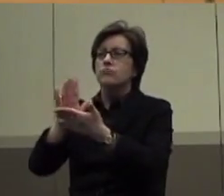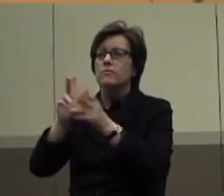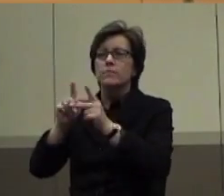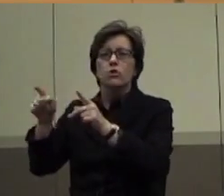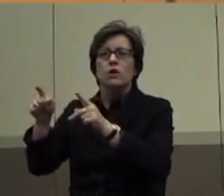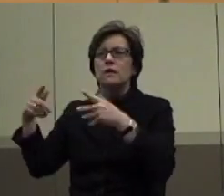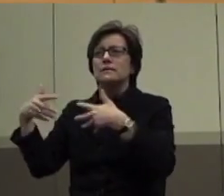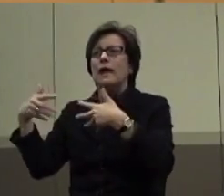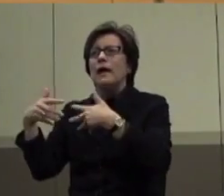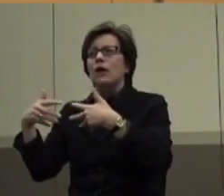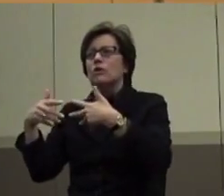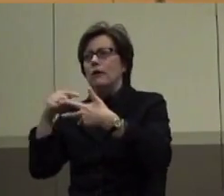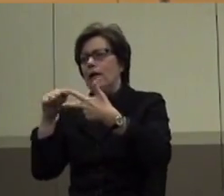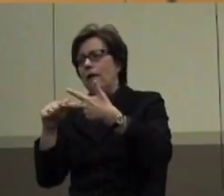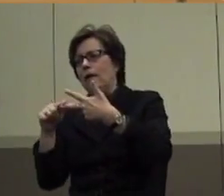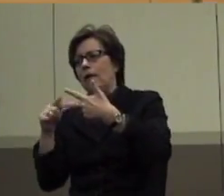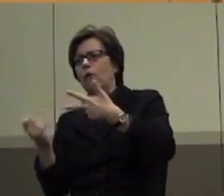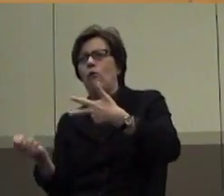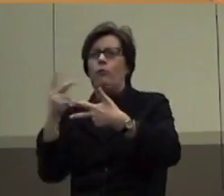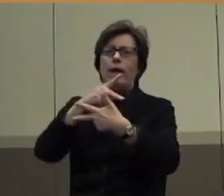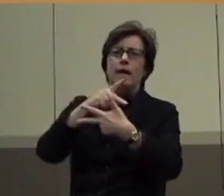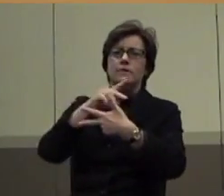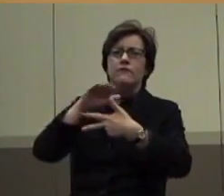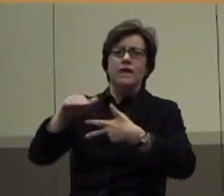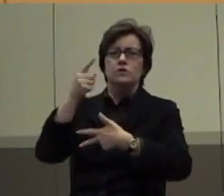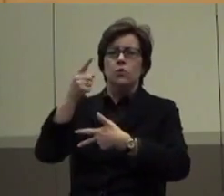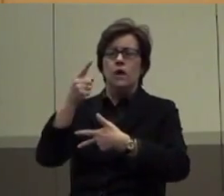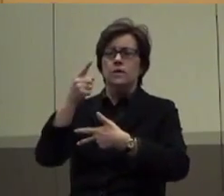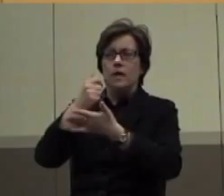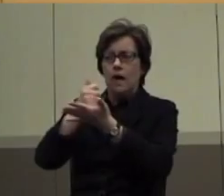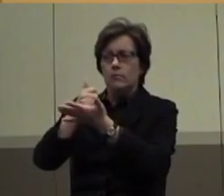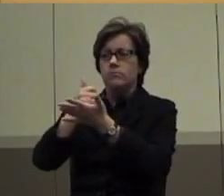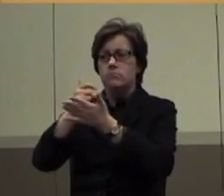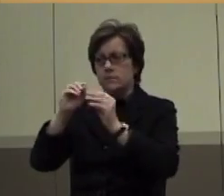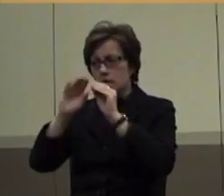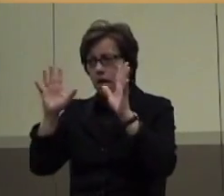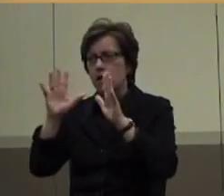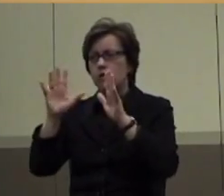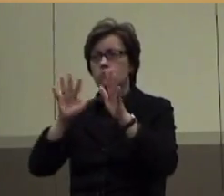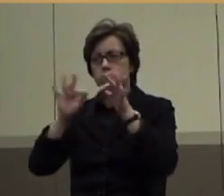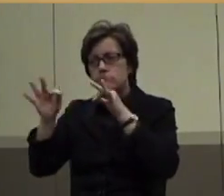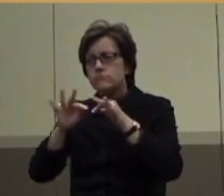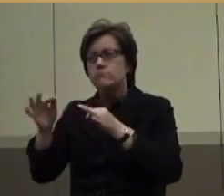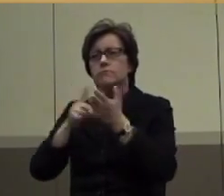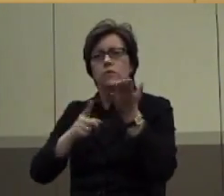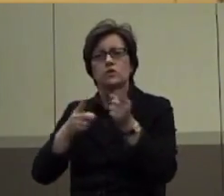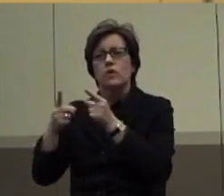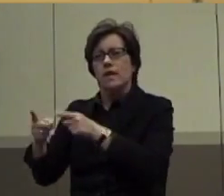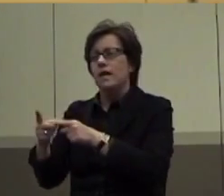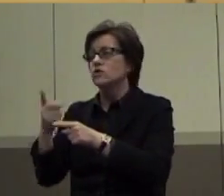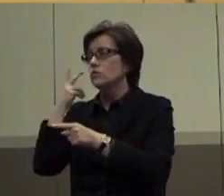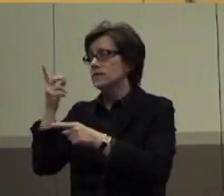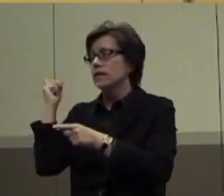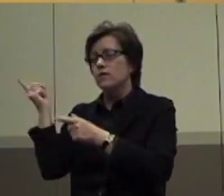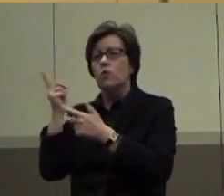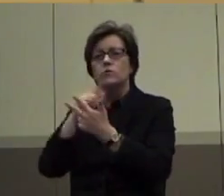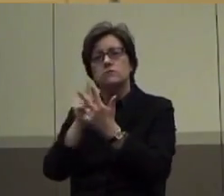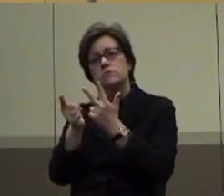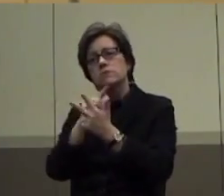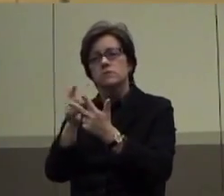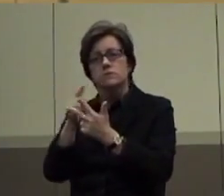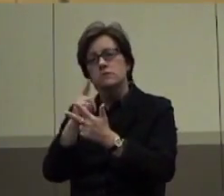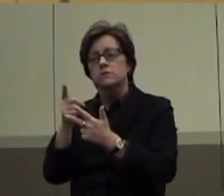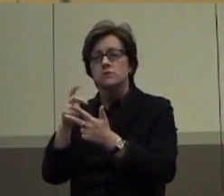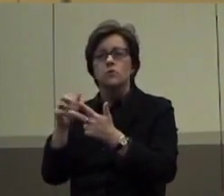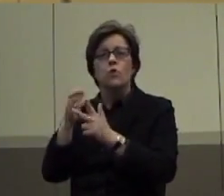back to phase 1 skills in terms of being able to help them become clear about what's going on. So you'll see that these things bounce back and forth.